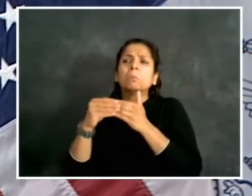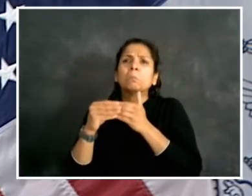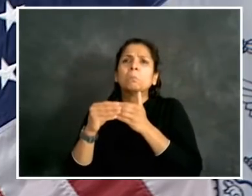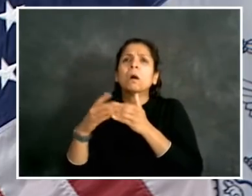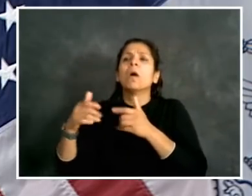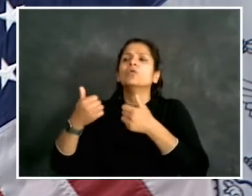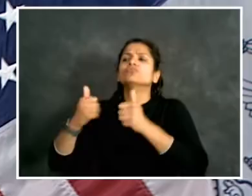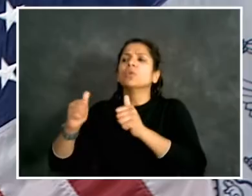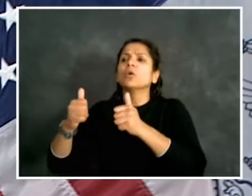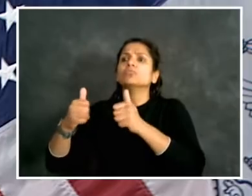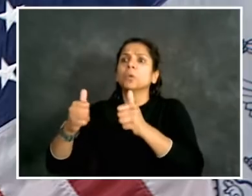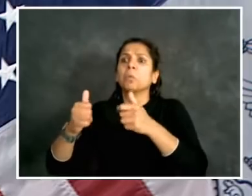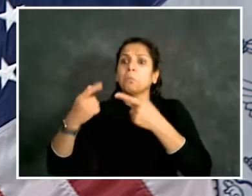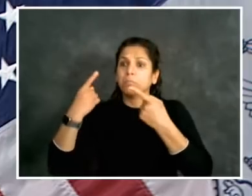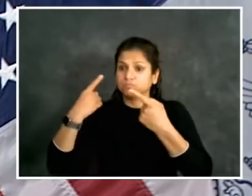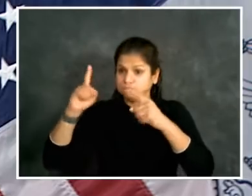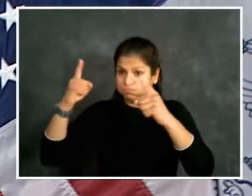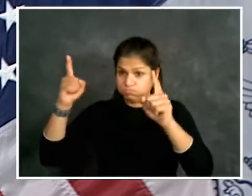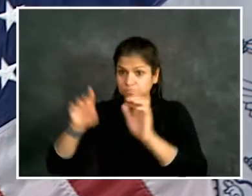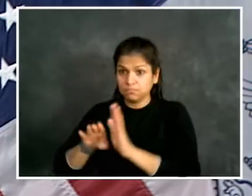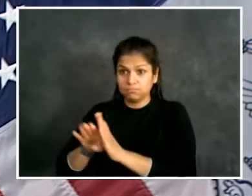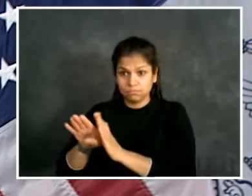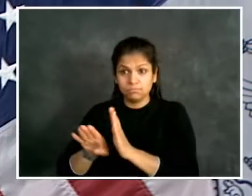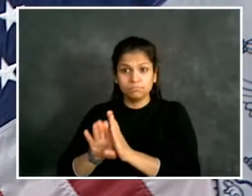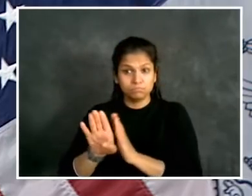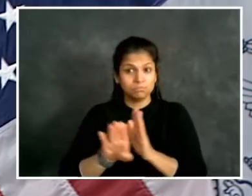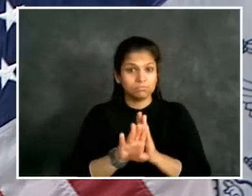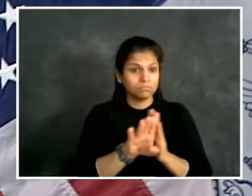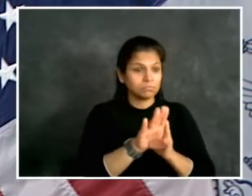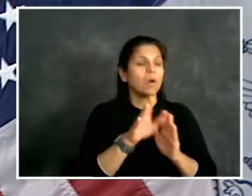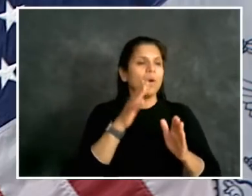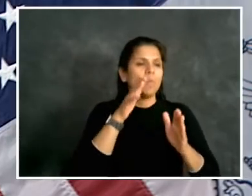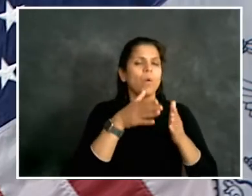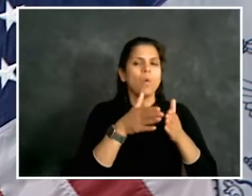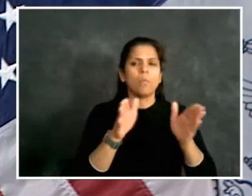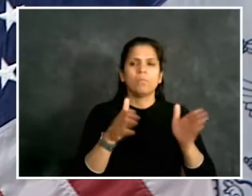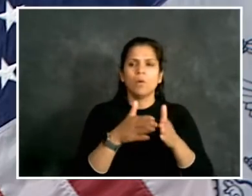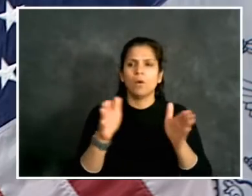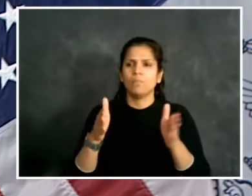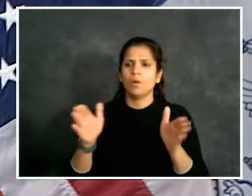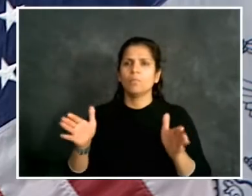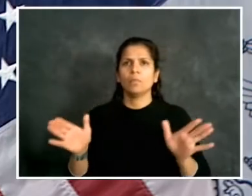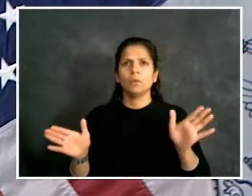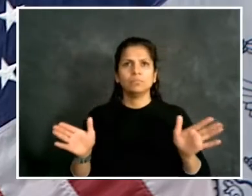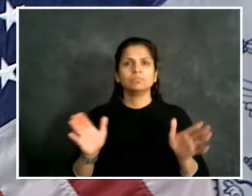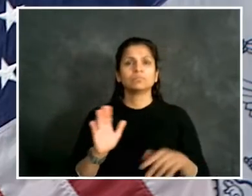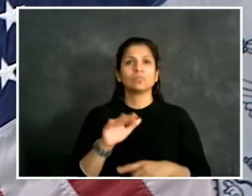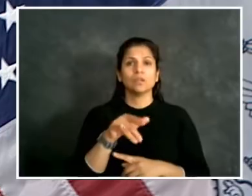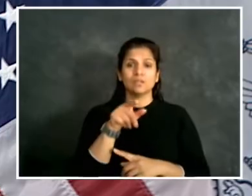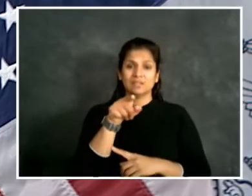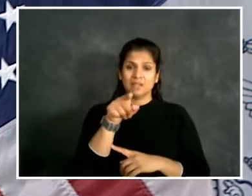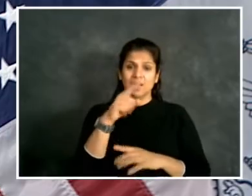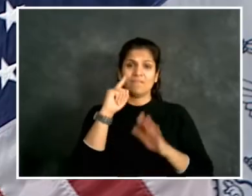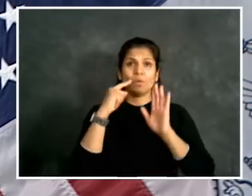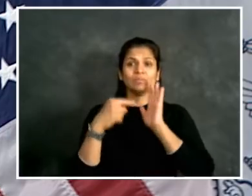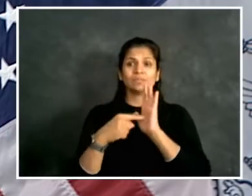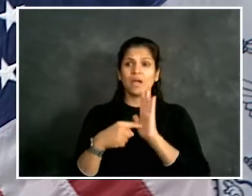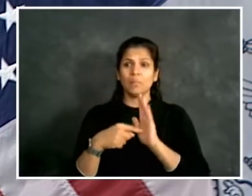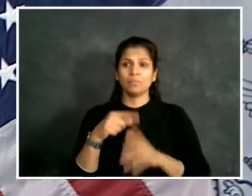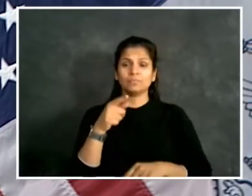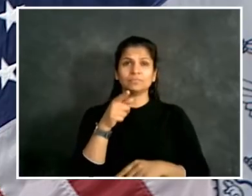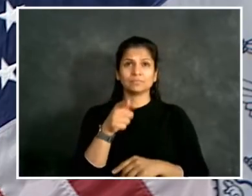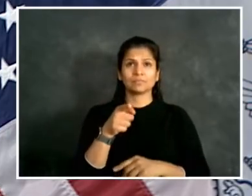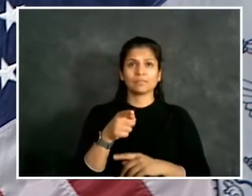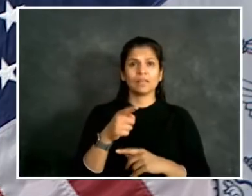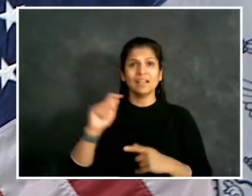give, unfortunately, they rarely end up being linear, if you will. Something that first seems like,